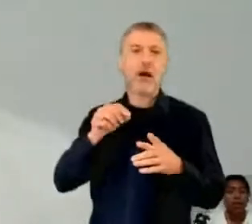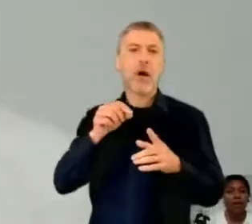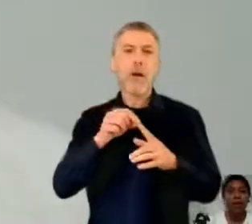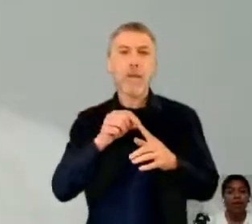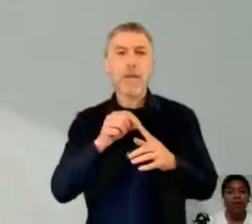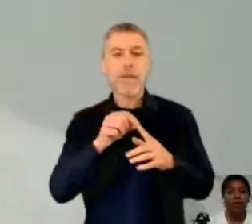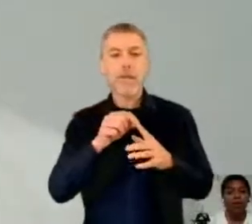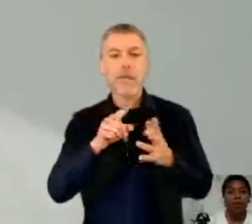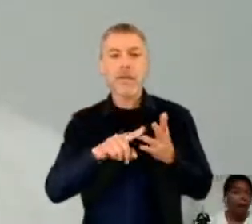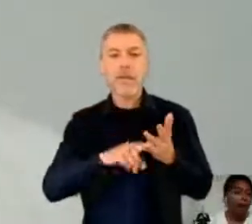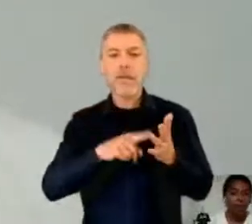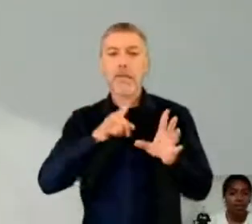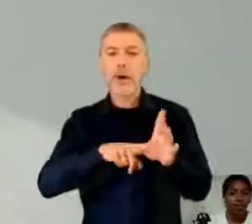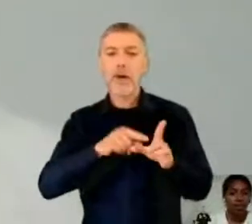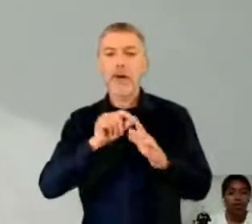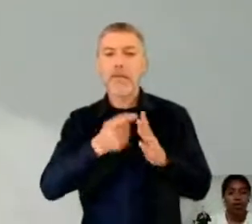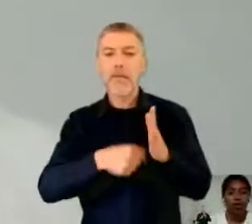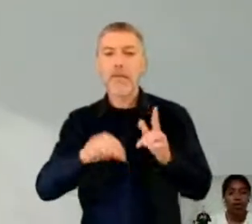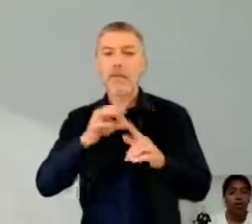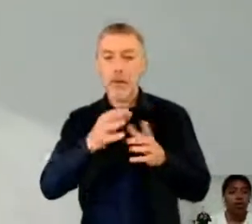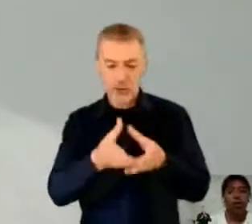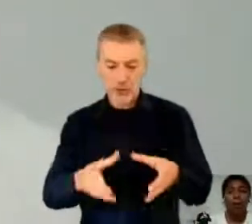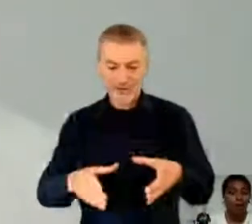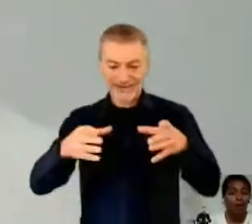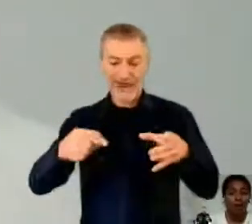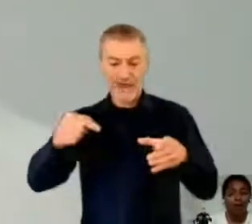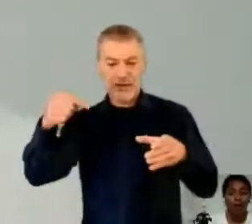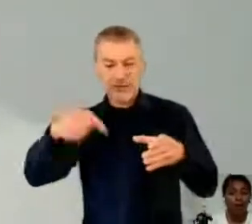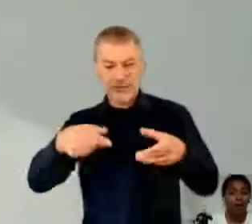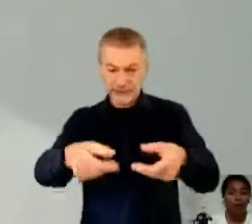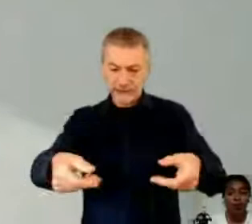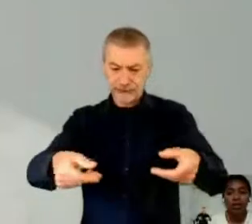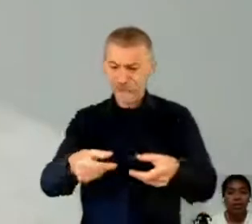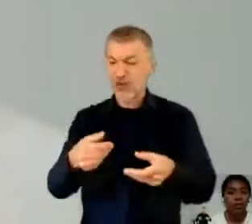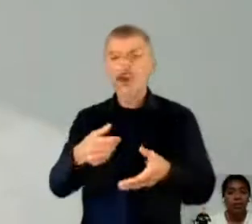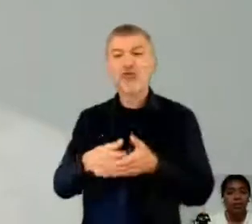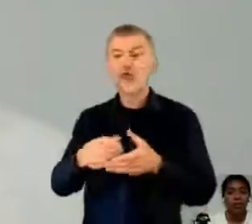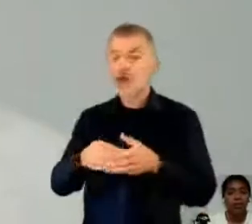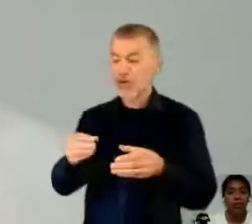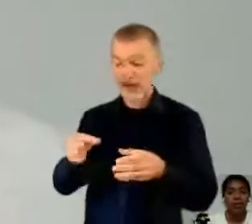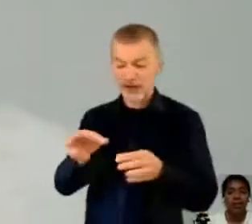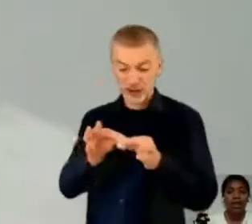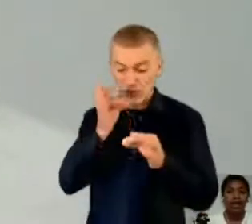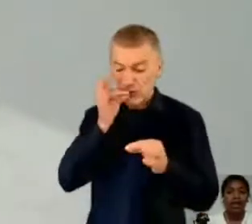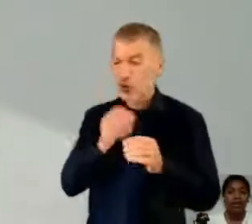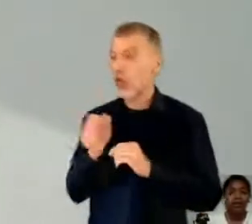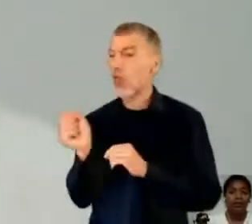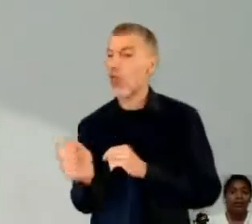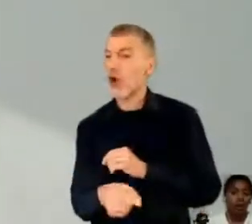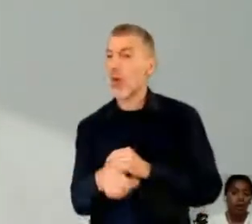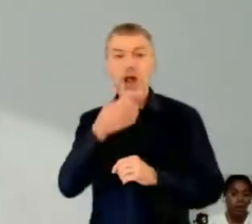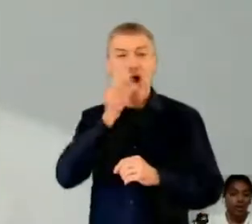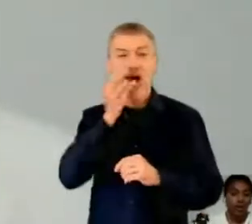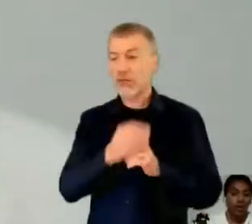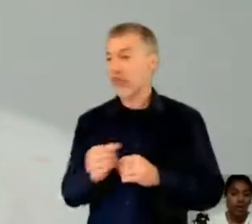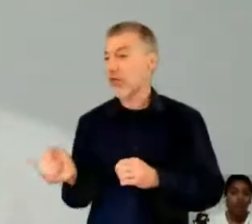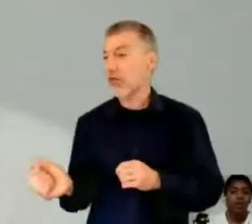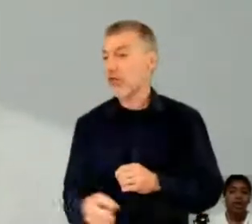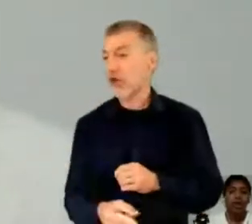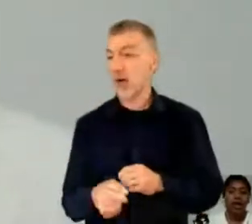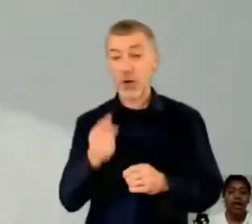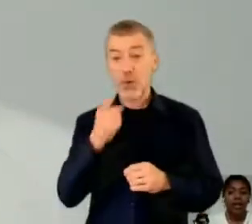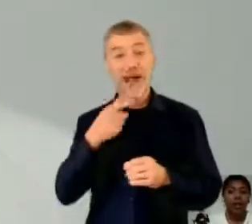film, your packaging, your throwaway plastics, straws, cups, all of that. So the additive goes into